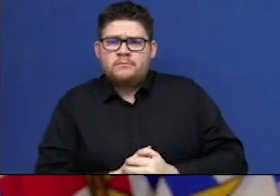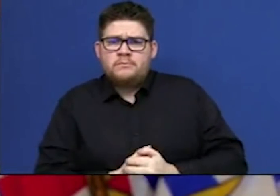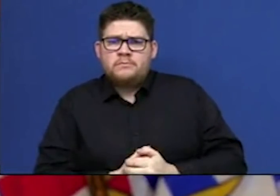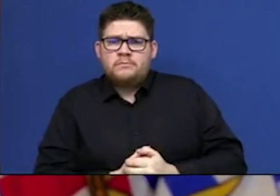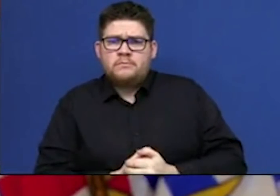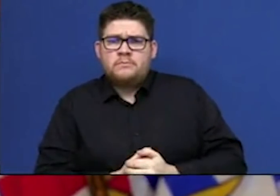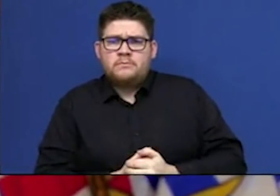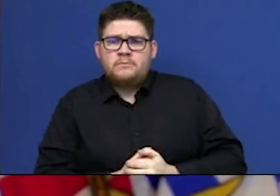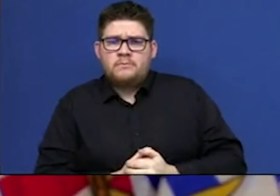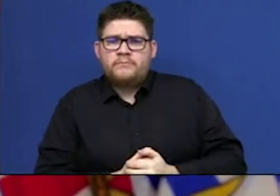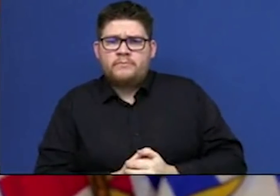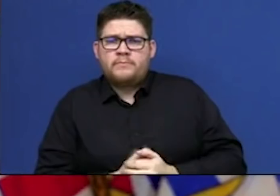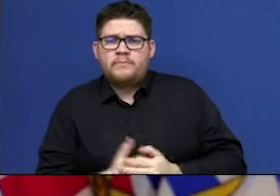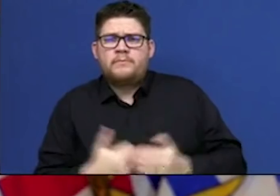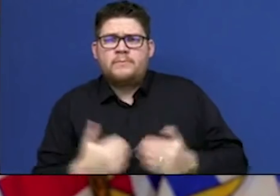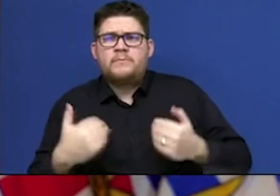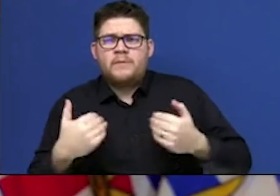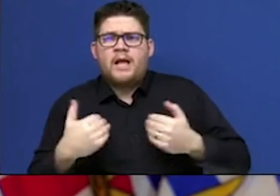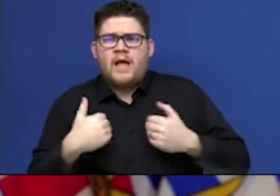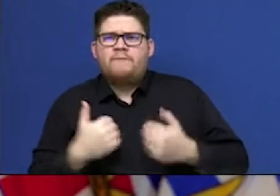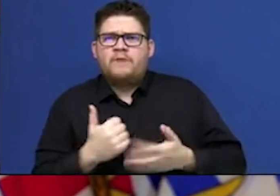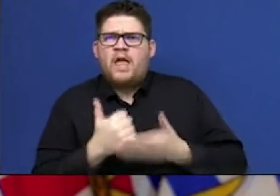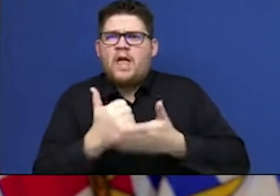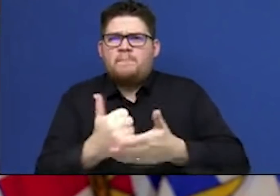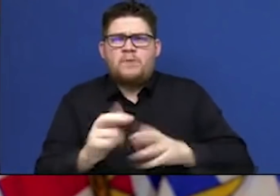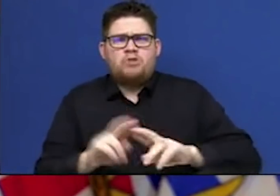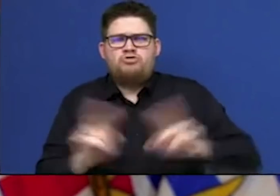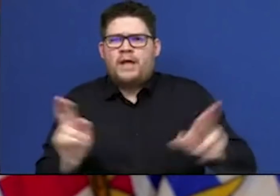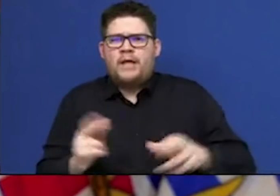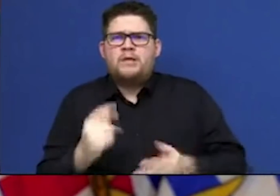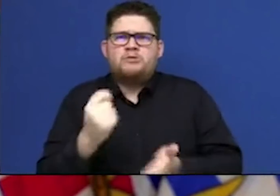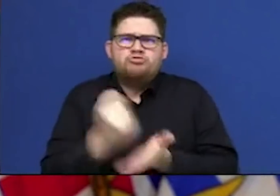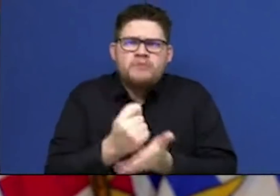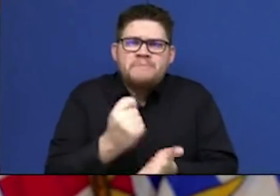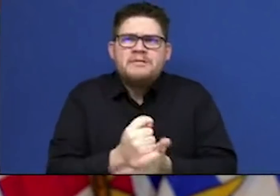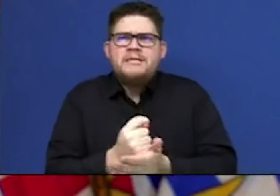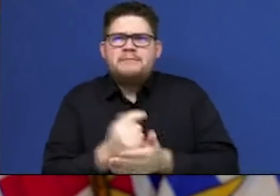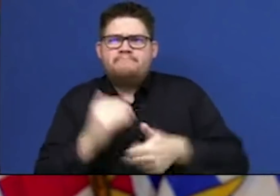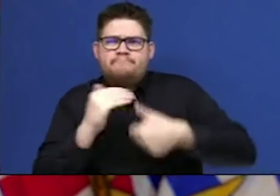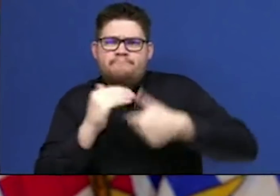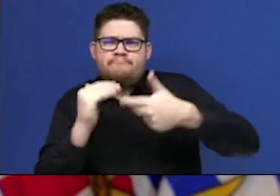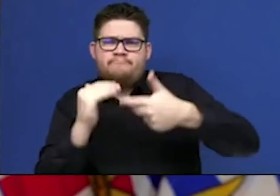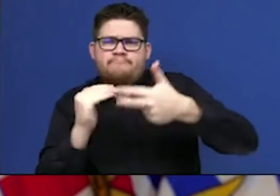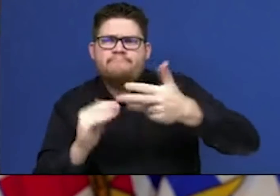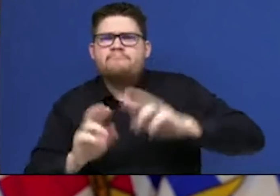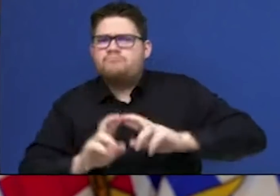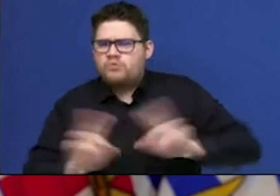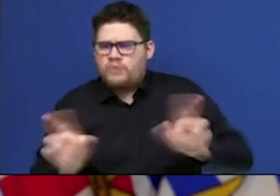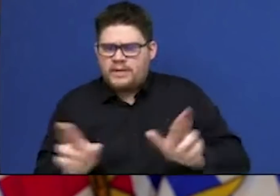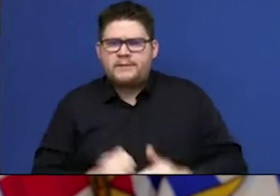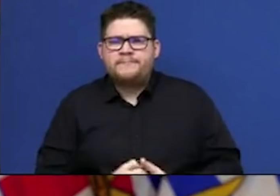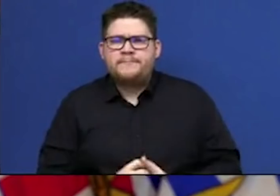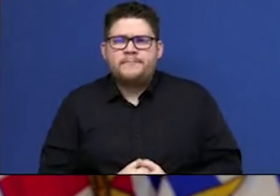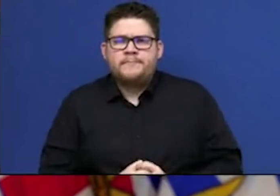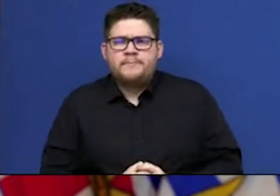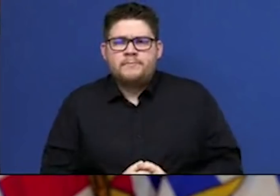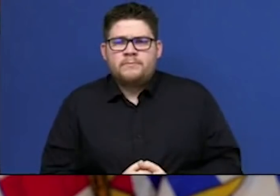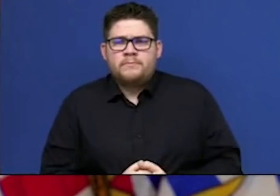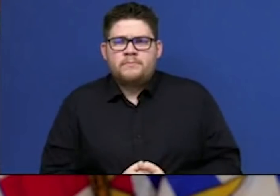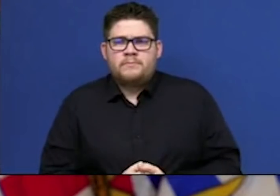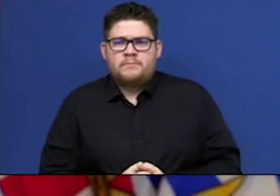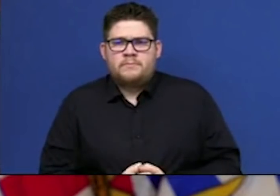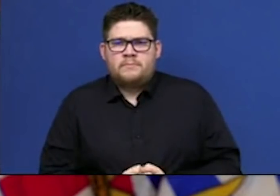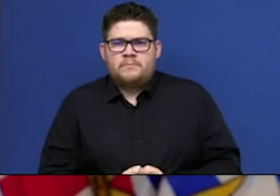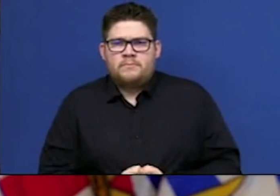that and it'll be available to everybody today. We have also passed information on from Health Canada and from the regulators